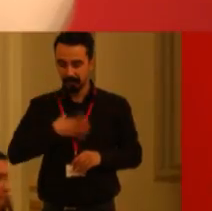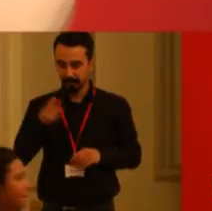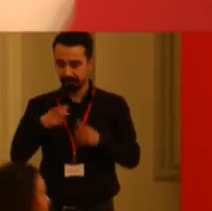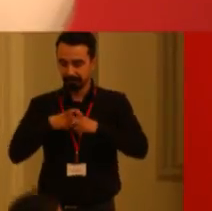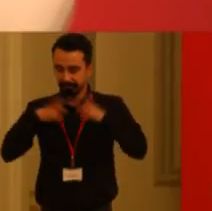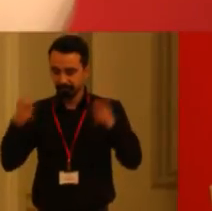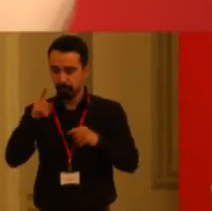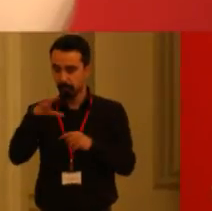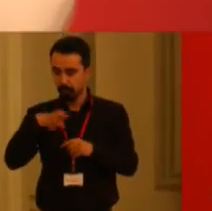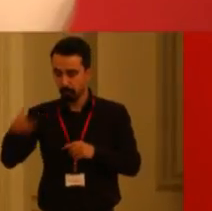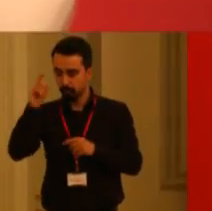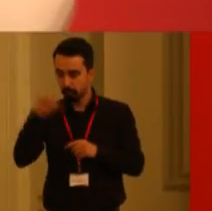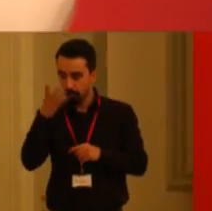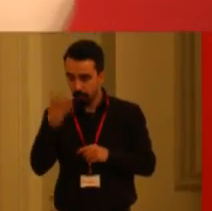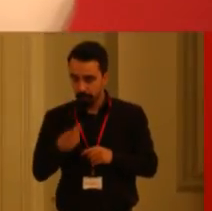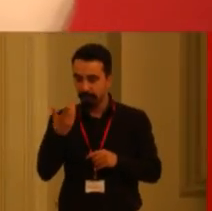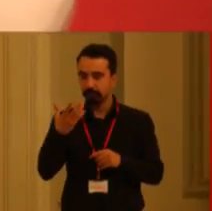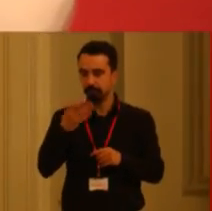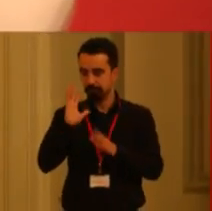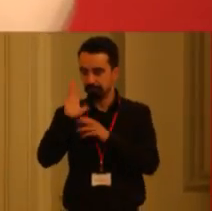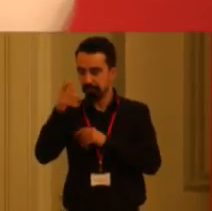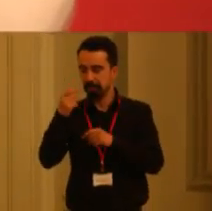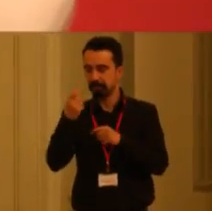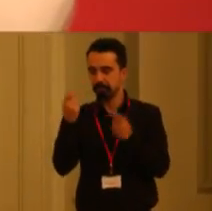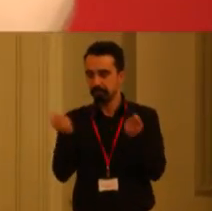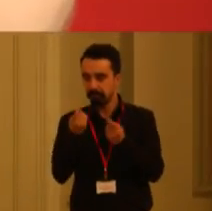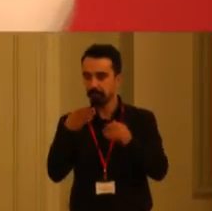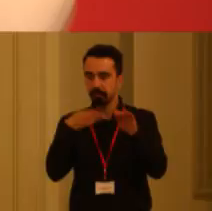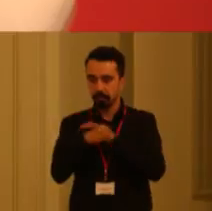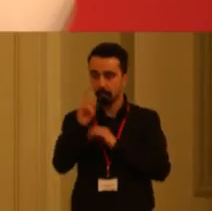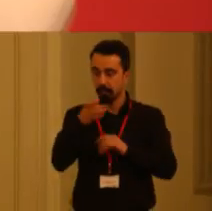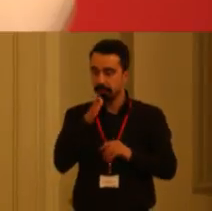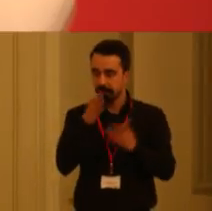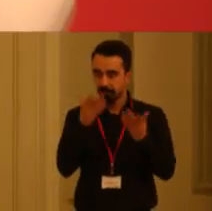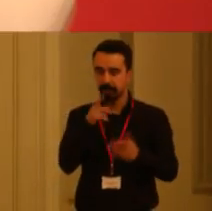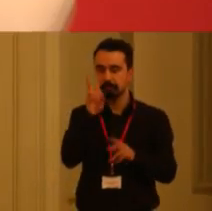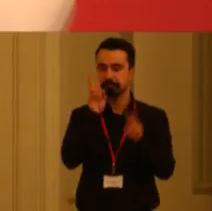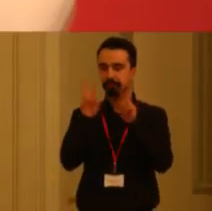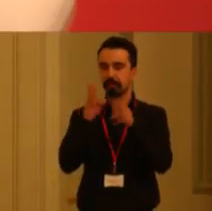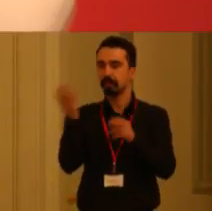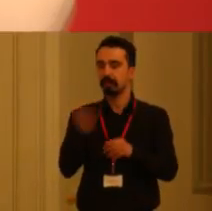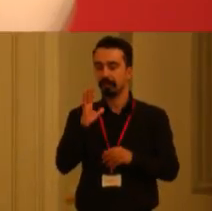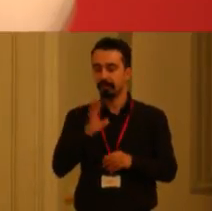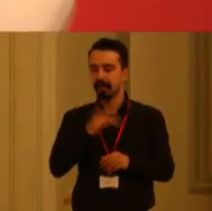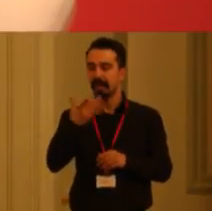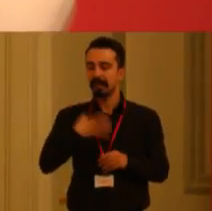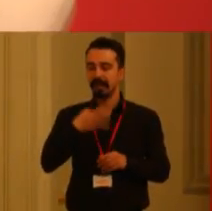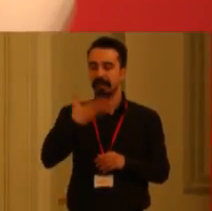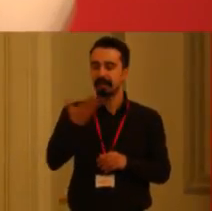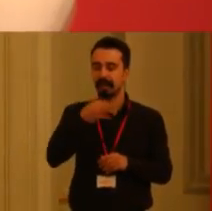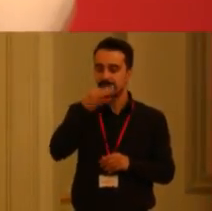well as academic background. So do you think young people find the means and necessary setting